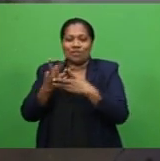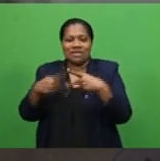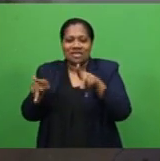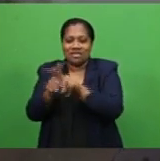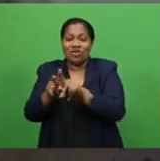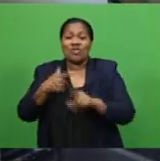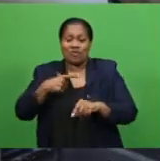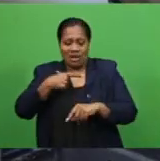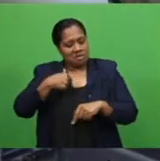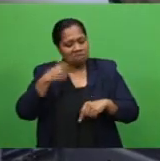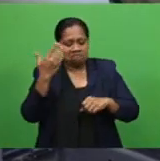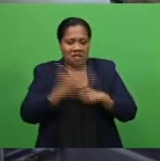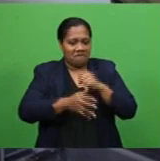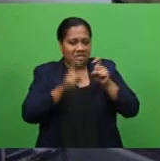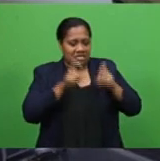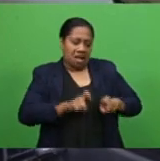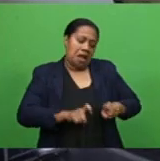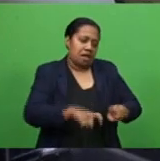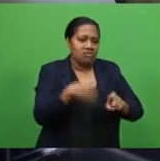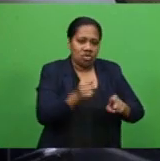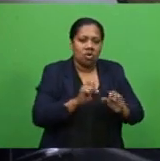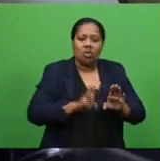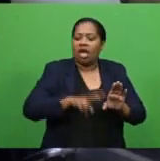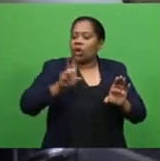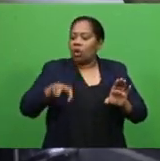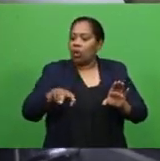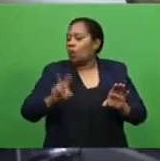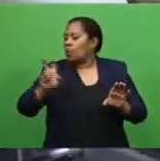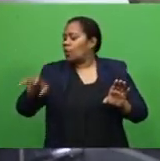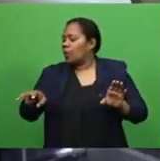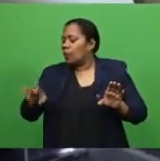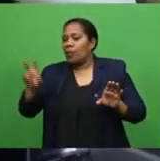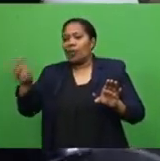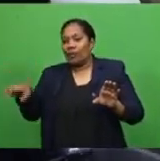for too long. This is not the end for Jordan, as he is working